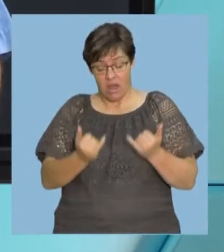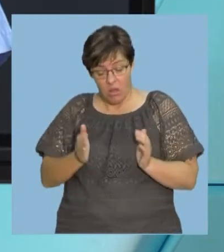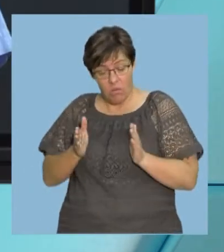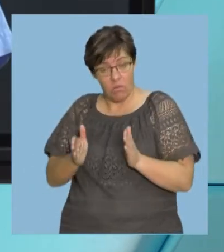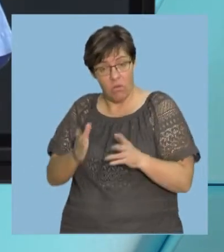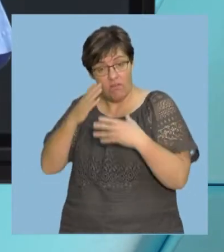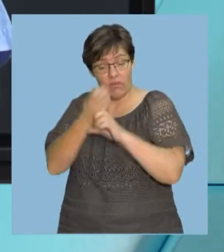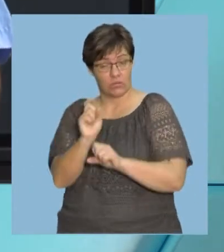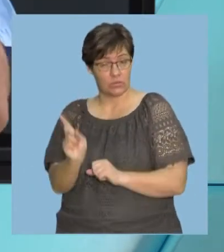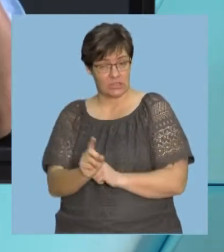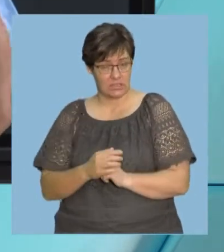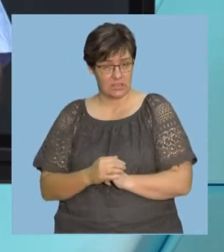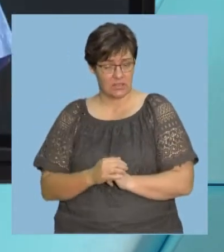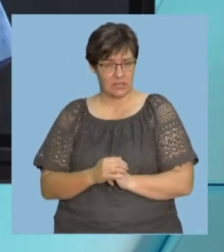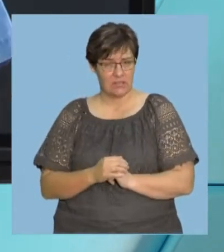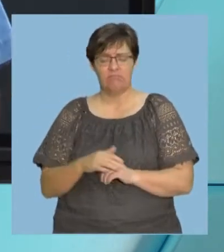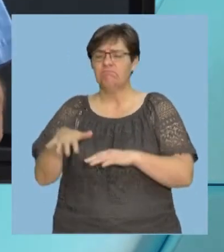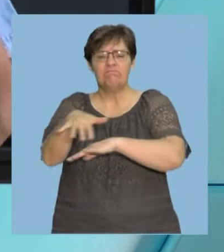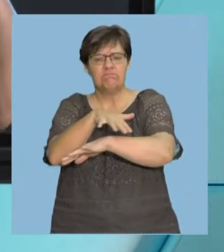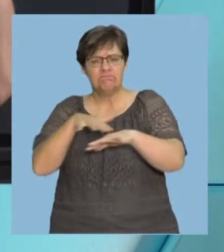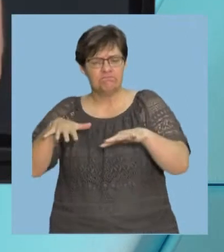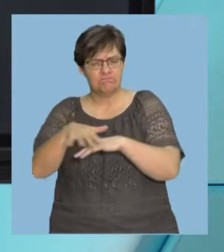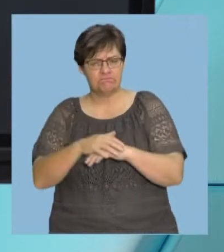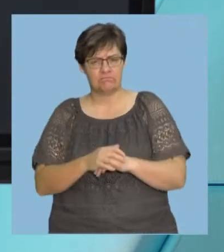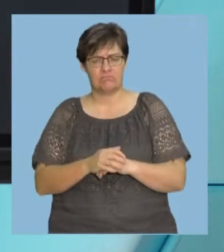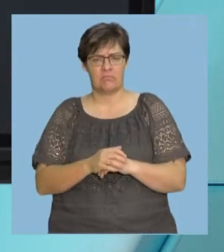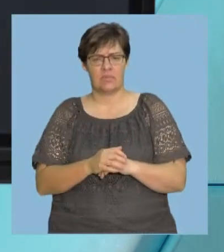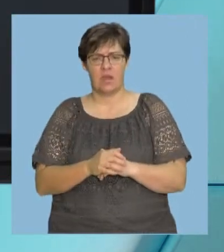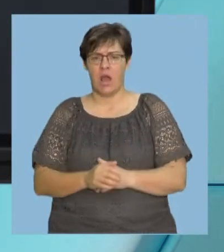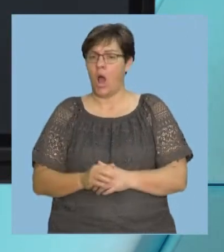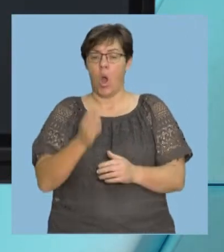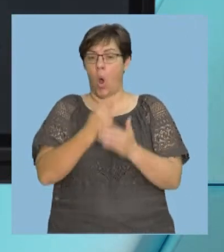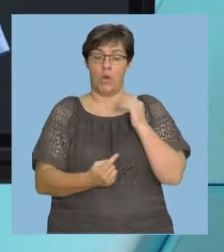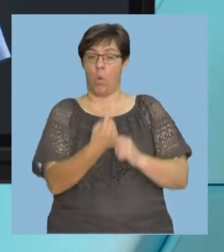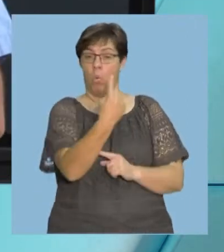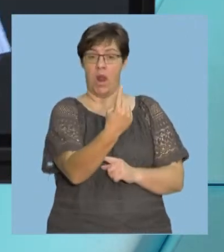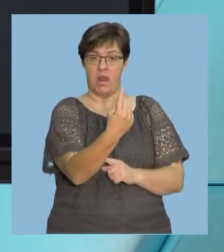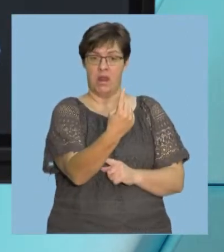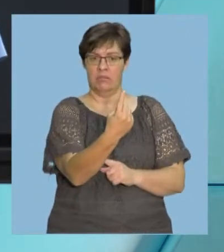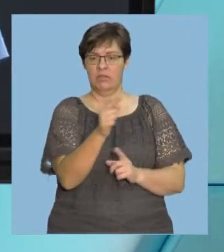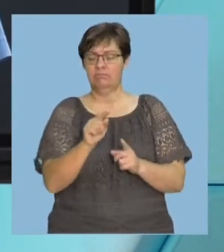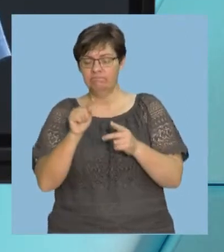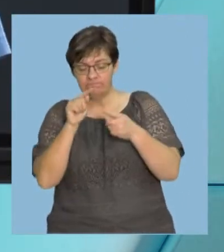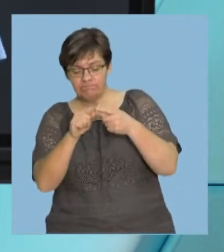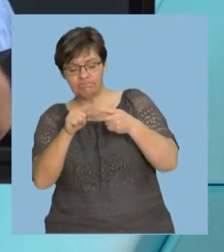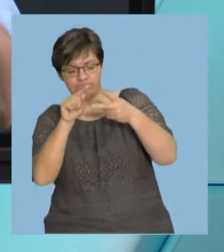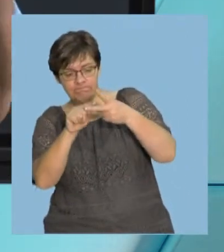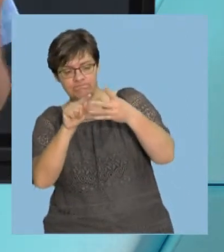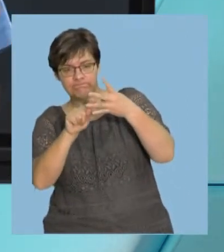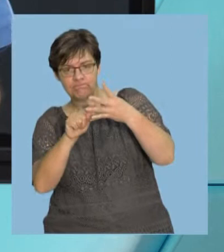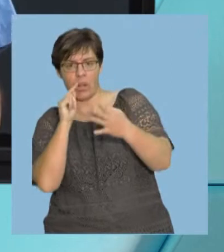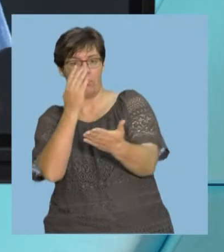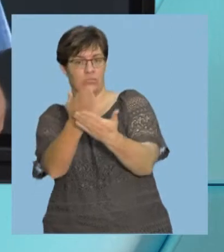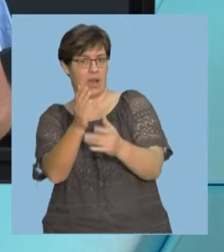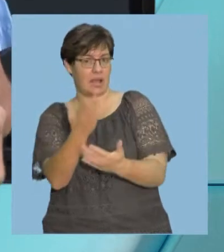to focus on situations when there are more than one thing could be predicted. So for